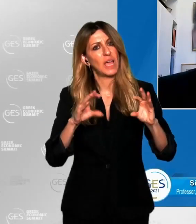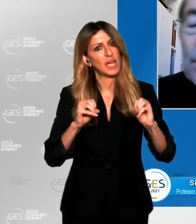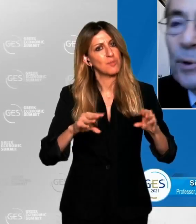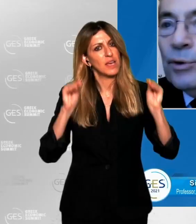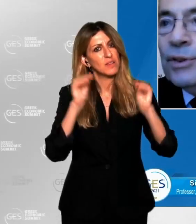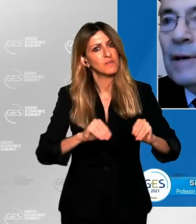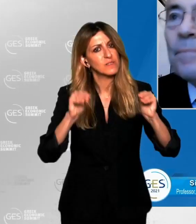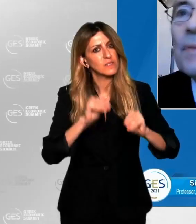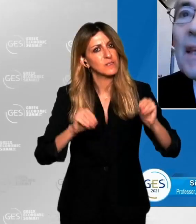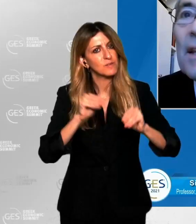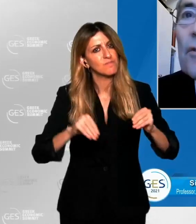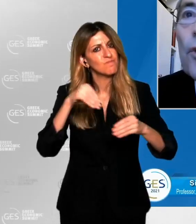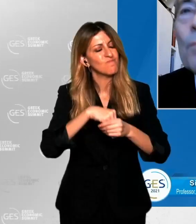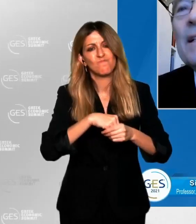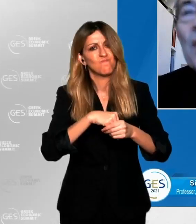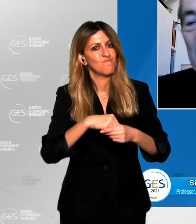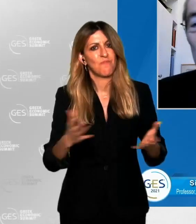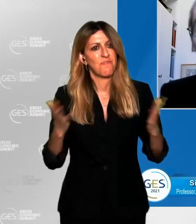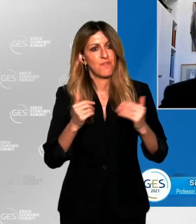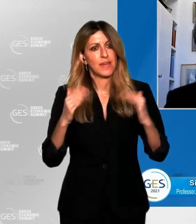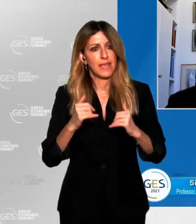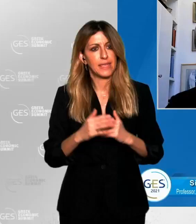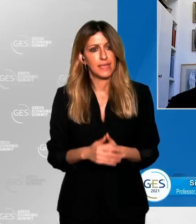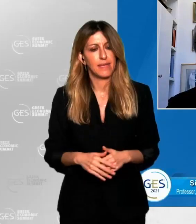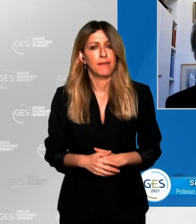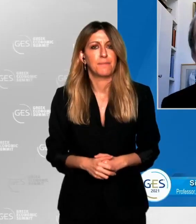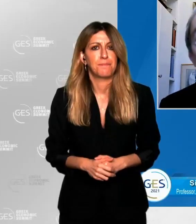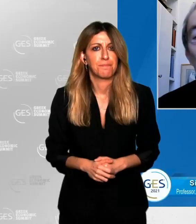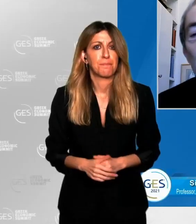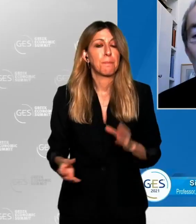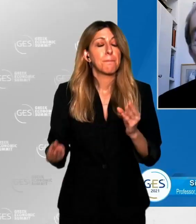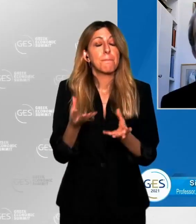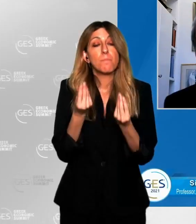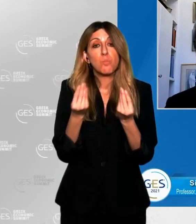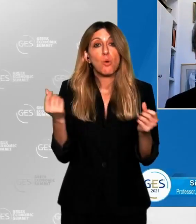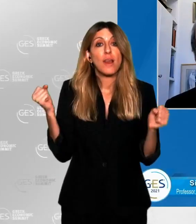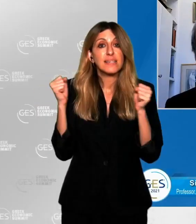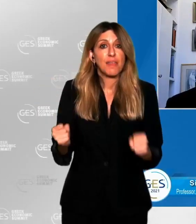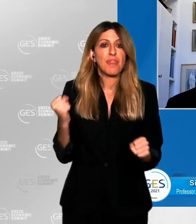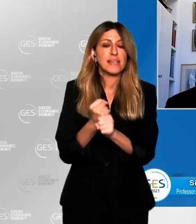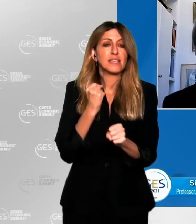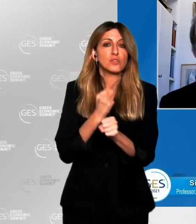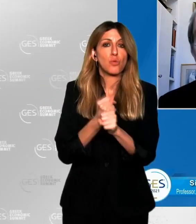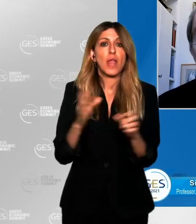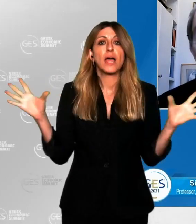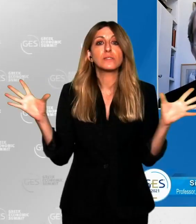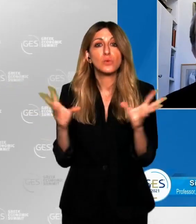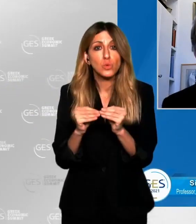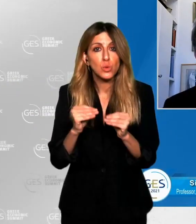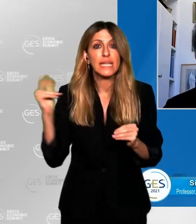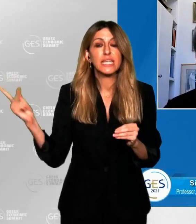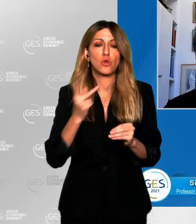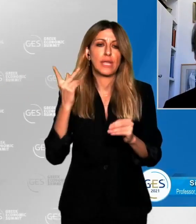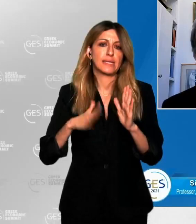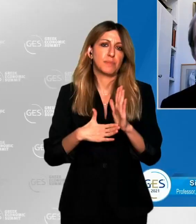both formal training in that through the education system, giving you a background of what it means to